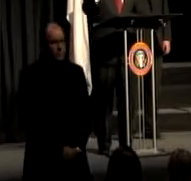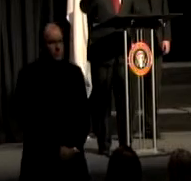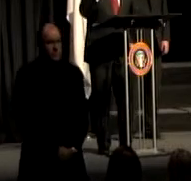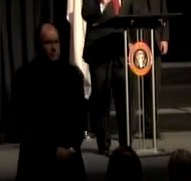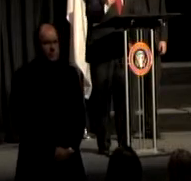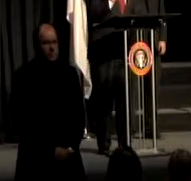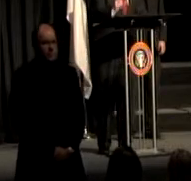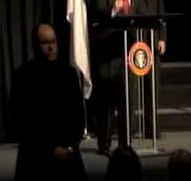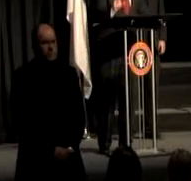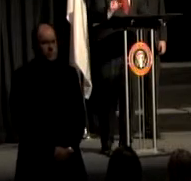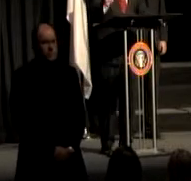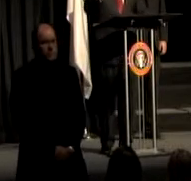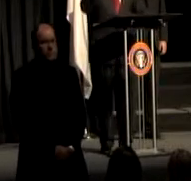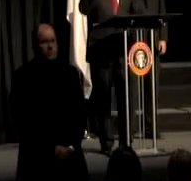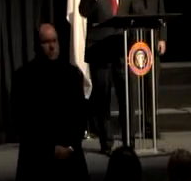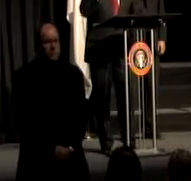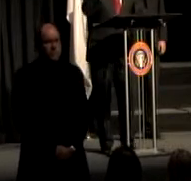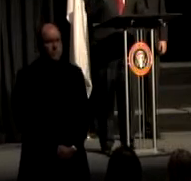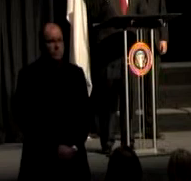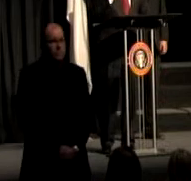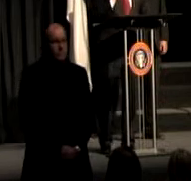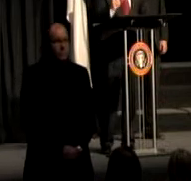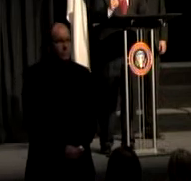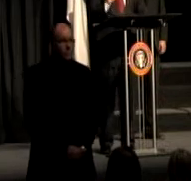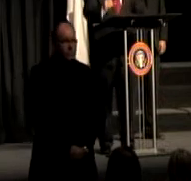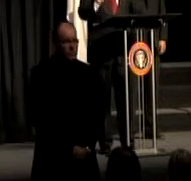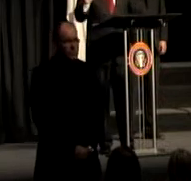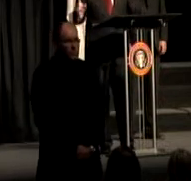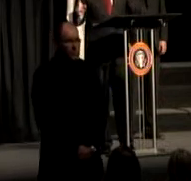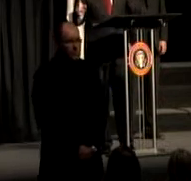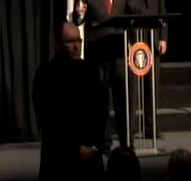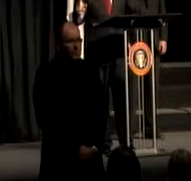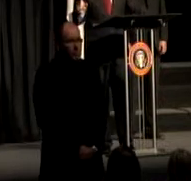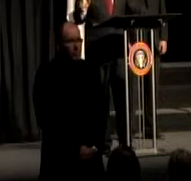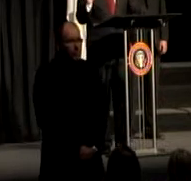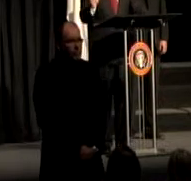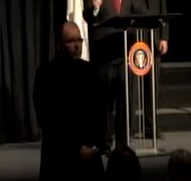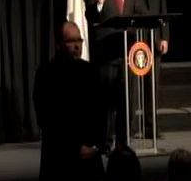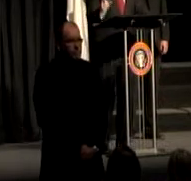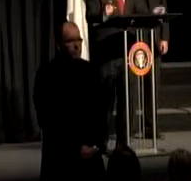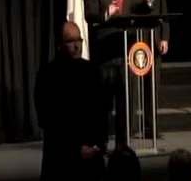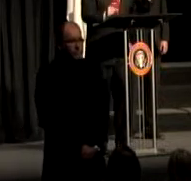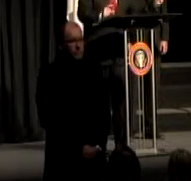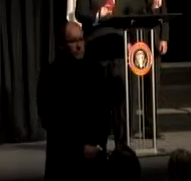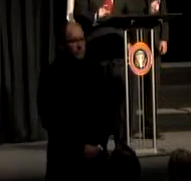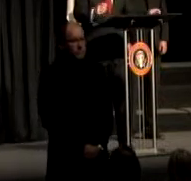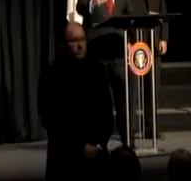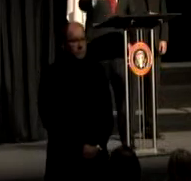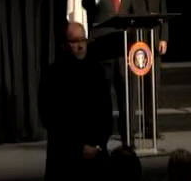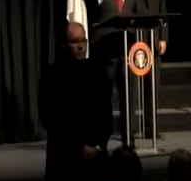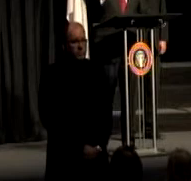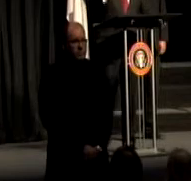salvation and transformation is if we only serve ourselves if we only get what we